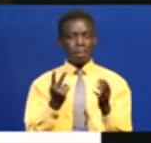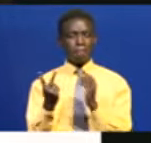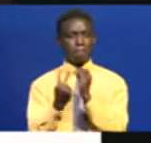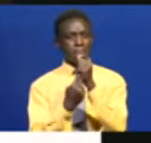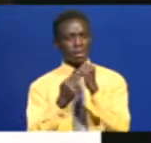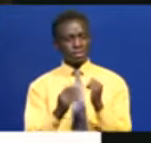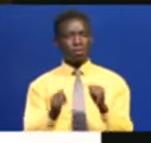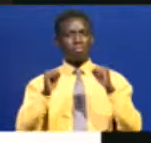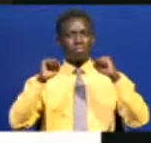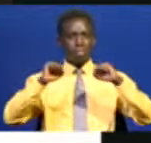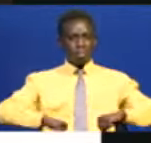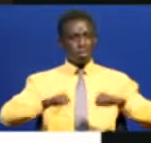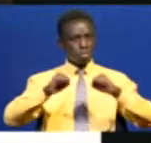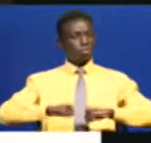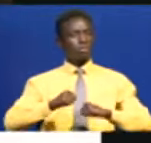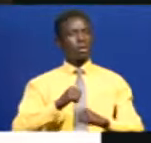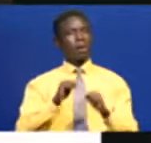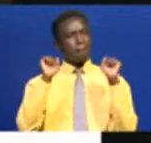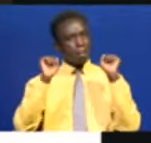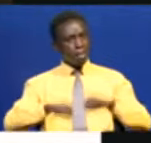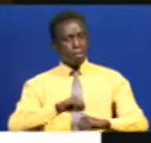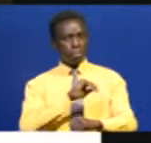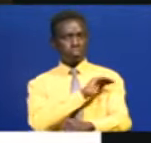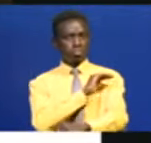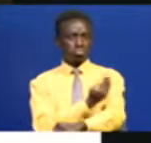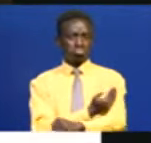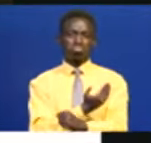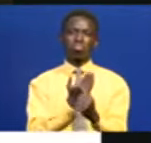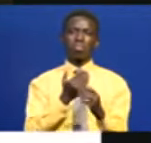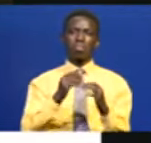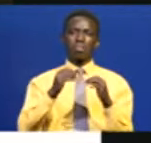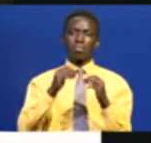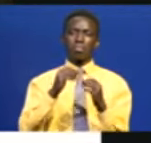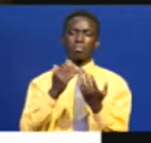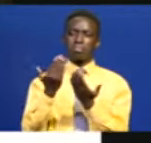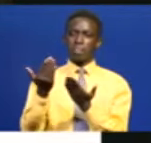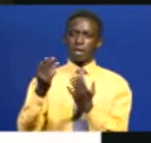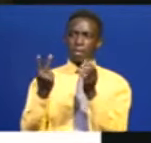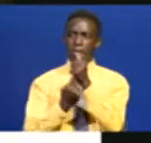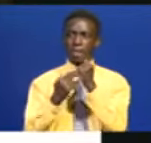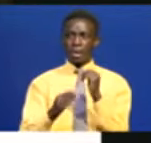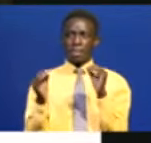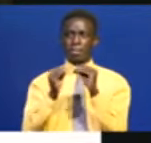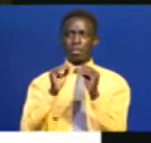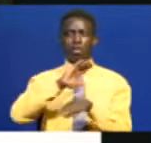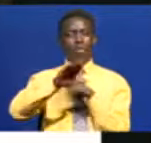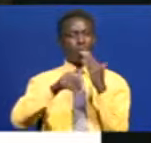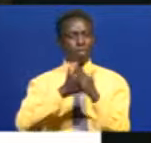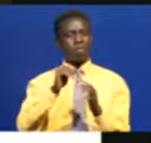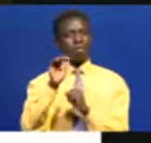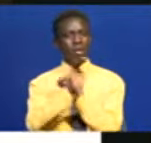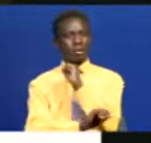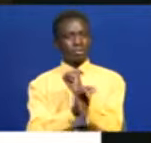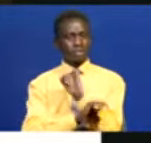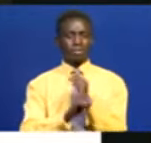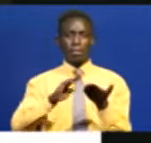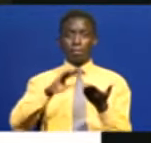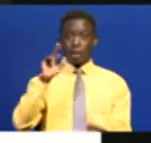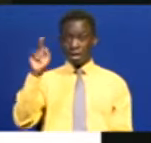potential partners from Africa. And we are waiting 1,500 people from all African countries, especially in Kenya. We are